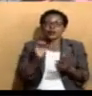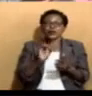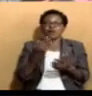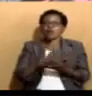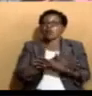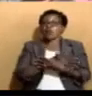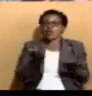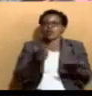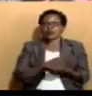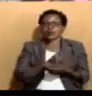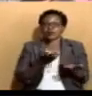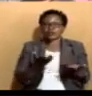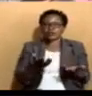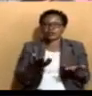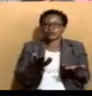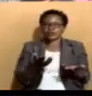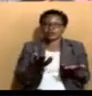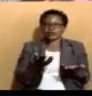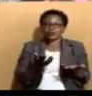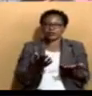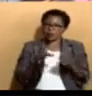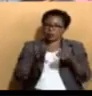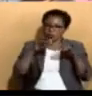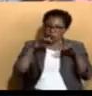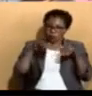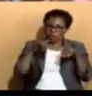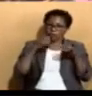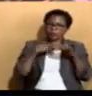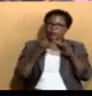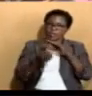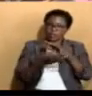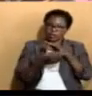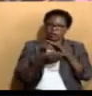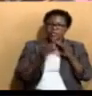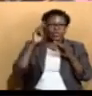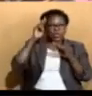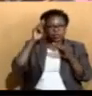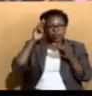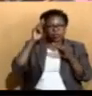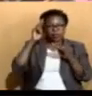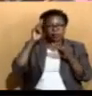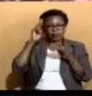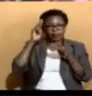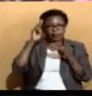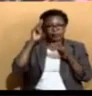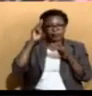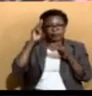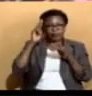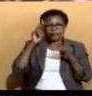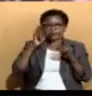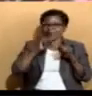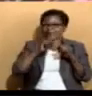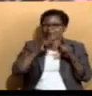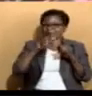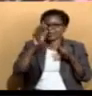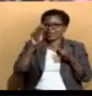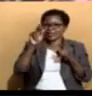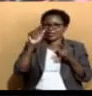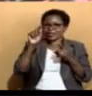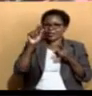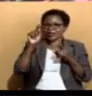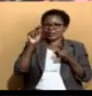for any use. Now, let me take you, my lords, through the reasoning. In the Katiba